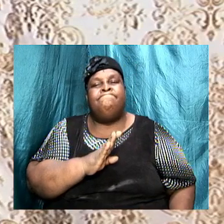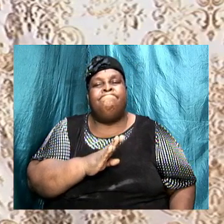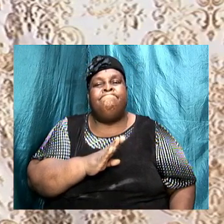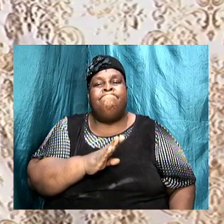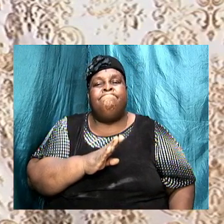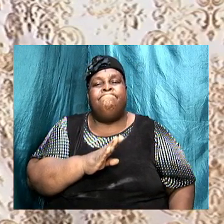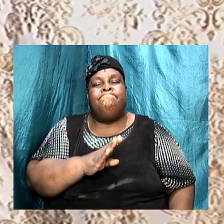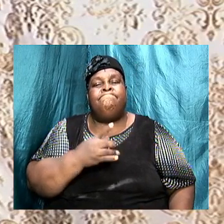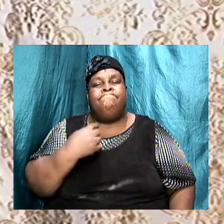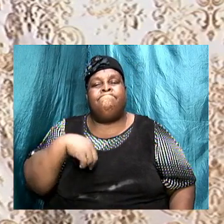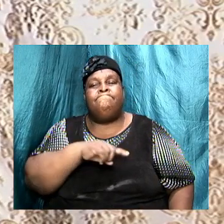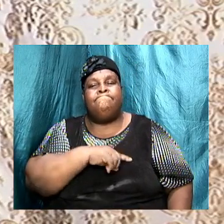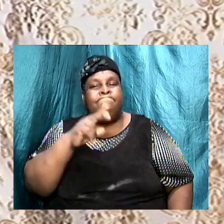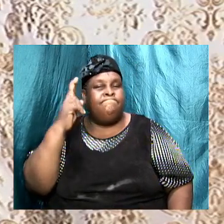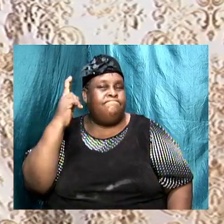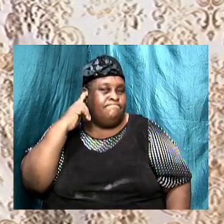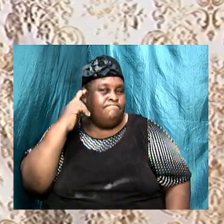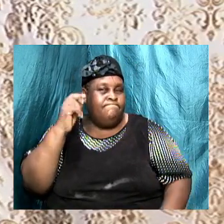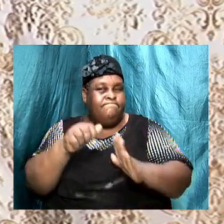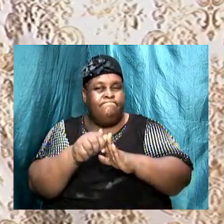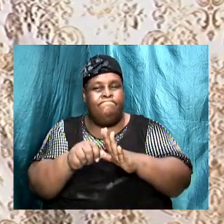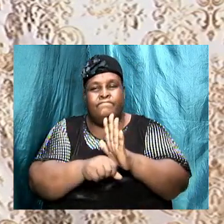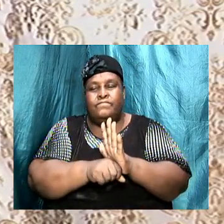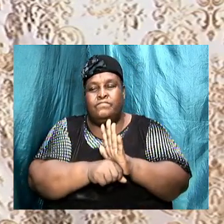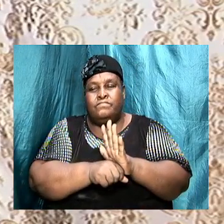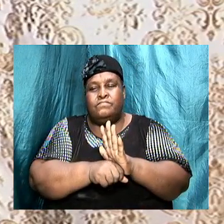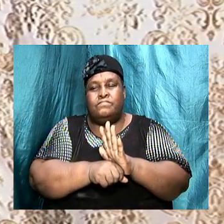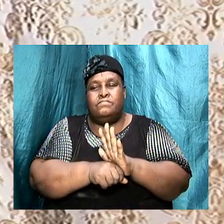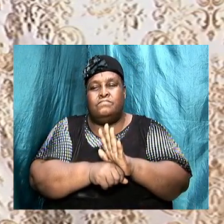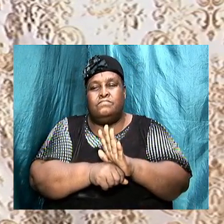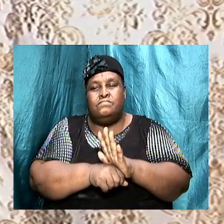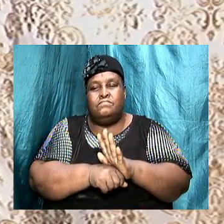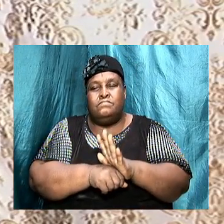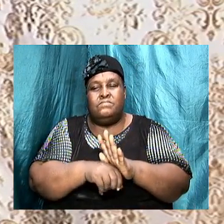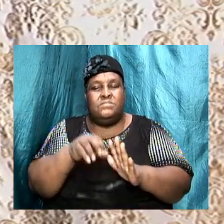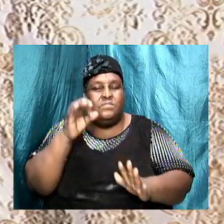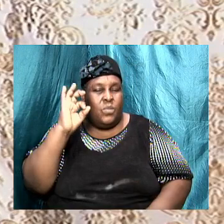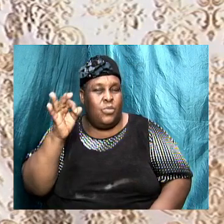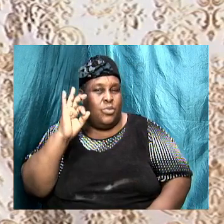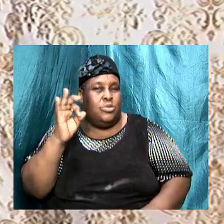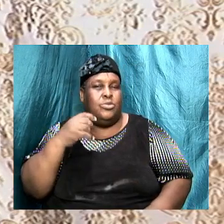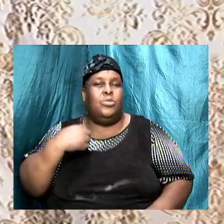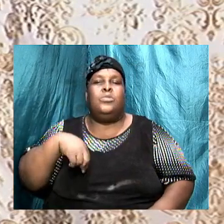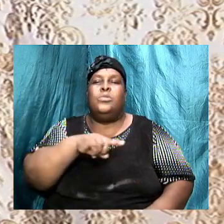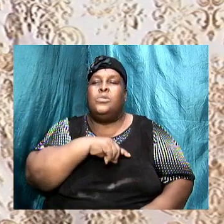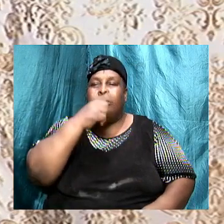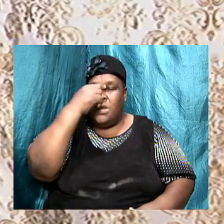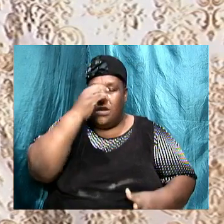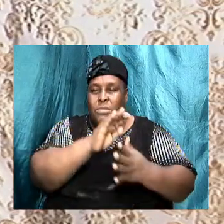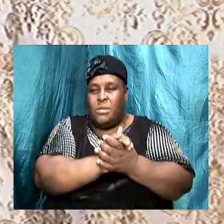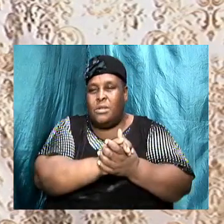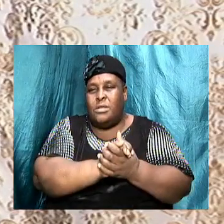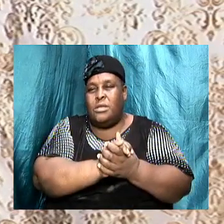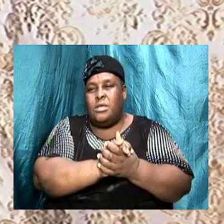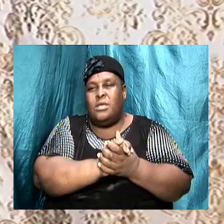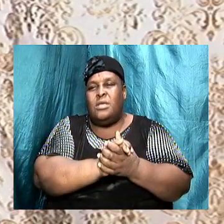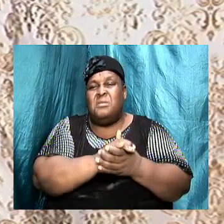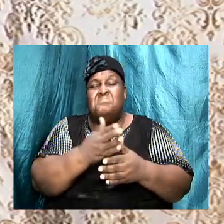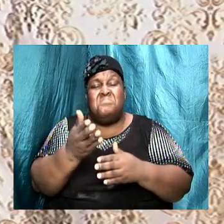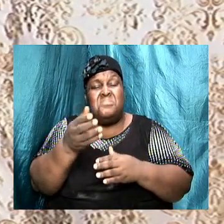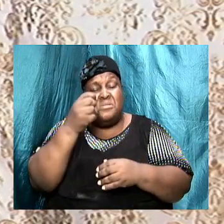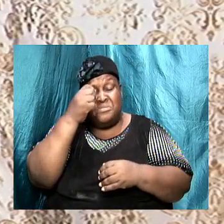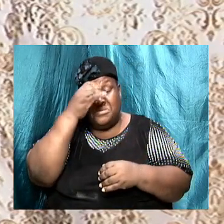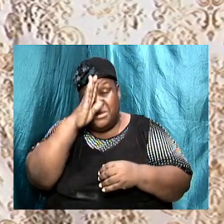And then when we hear the Scriptures ministered, we believe that, look here, there is a God